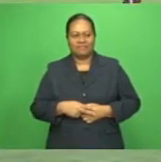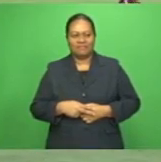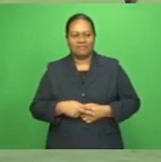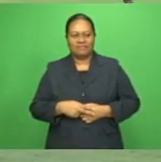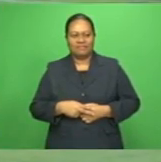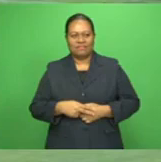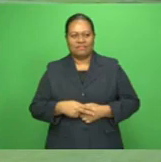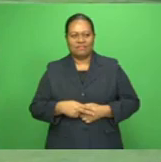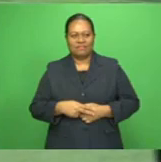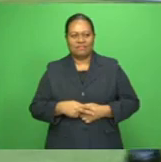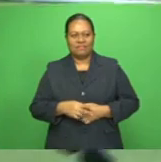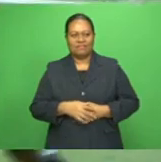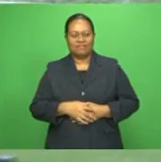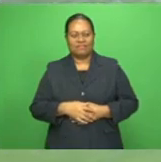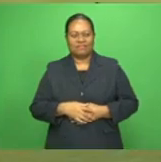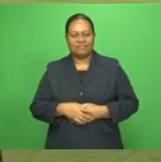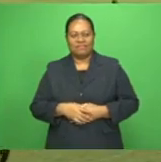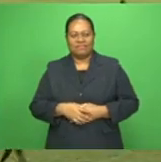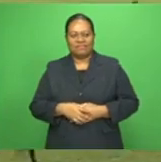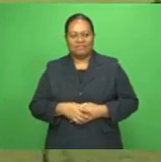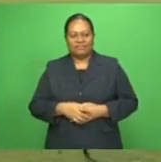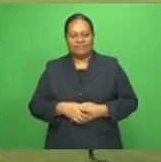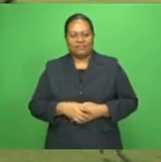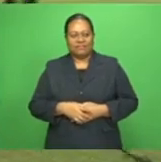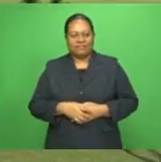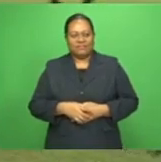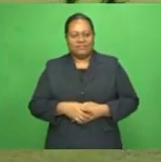again. And Abu Zaid has